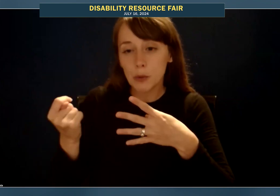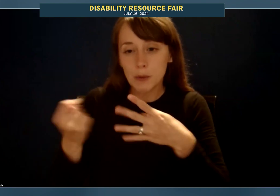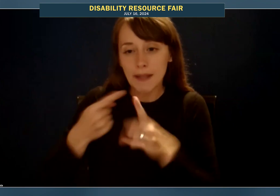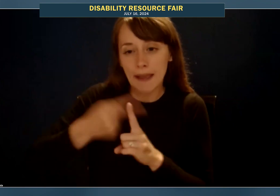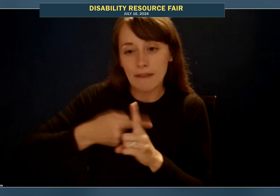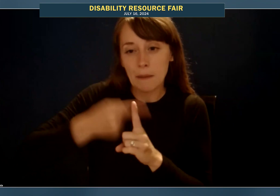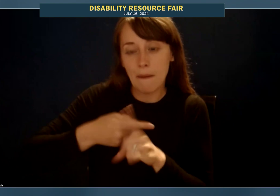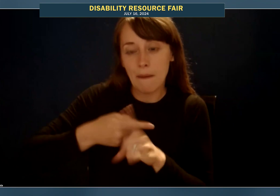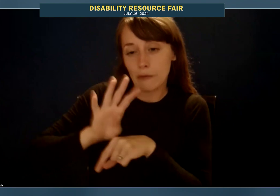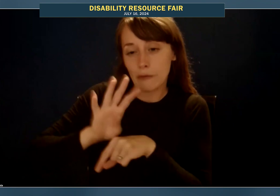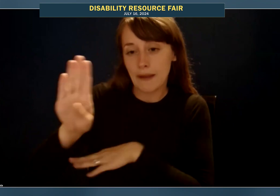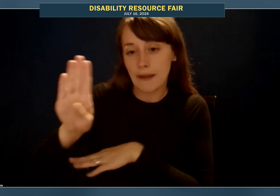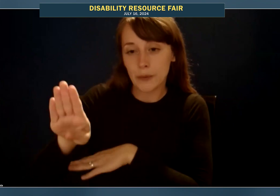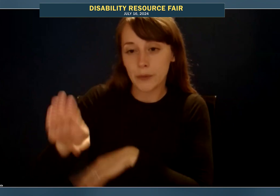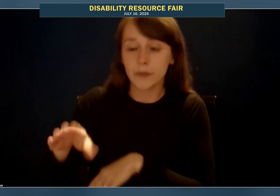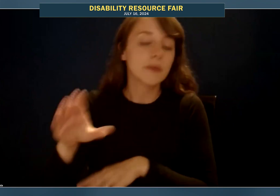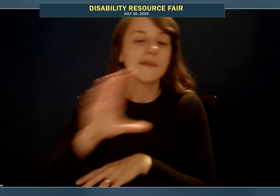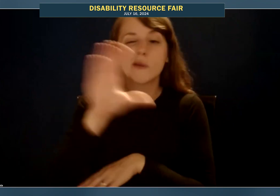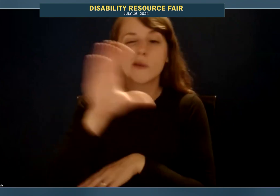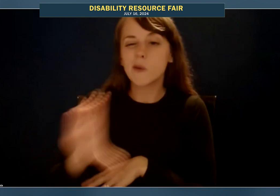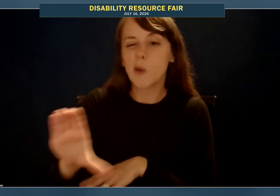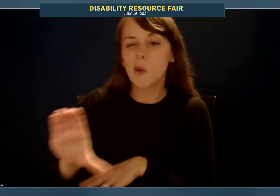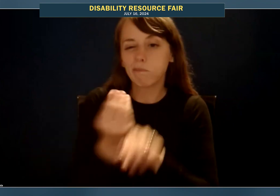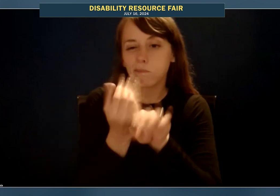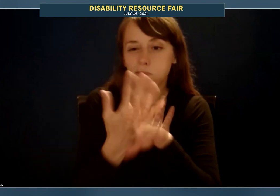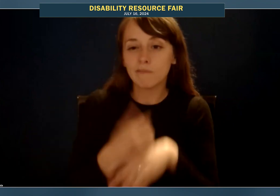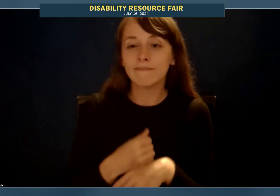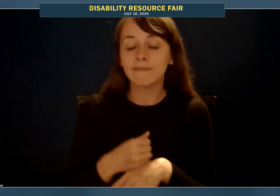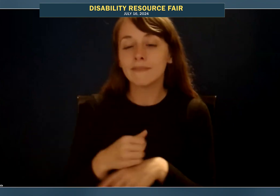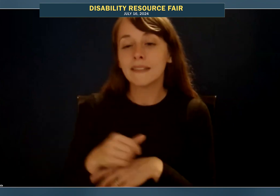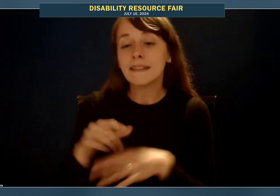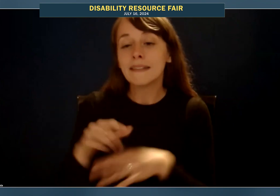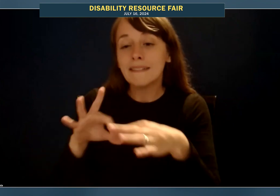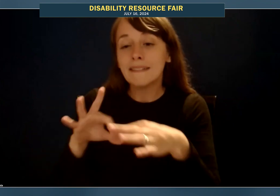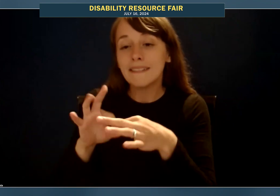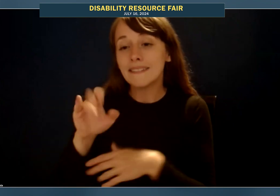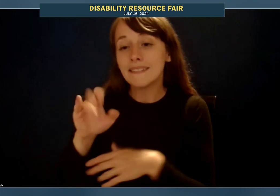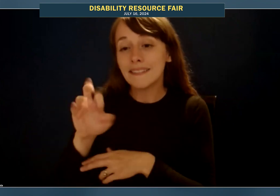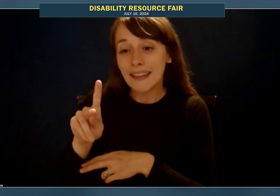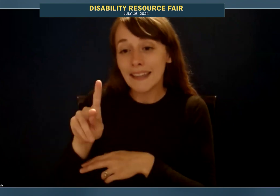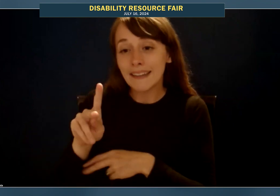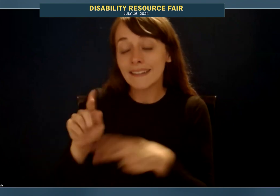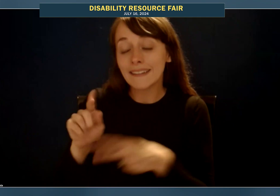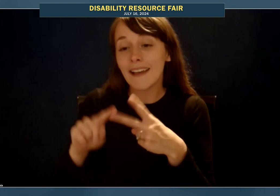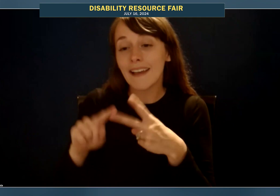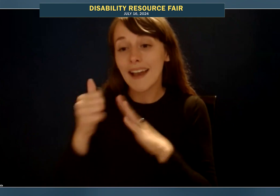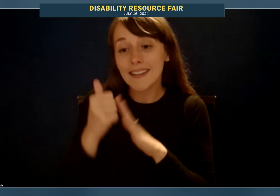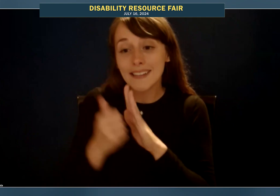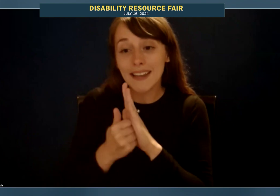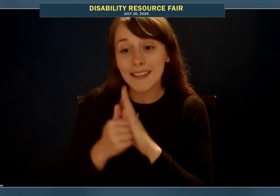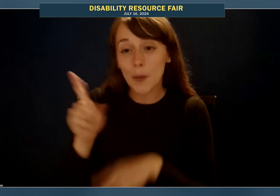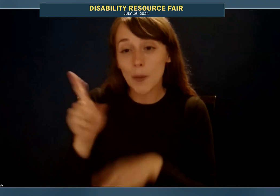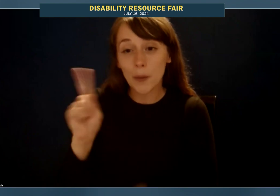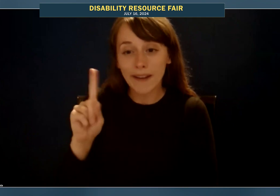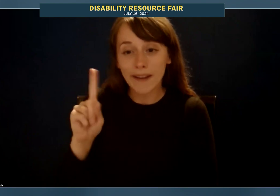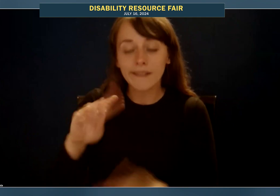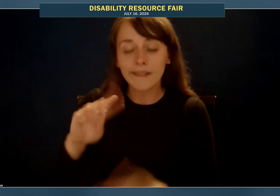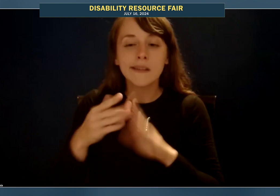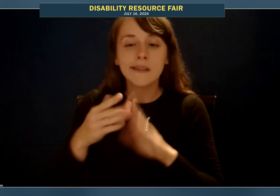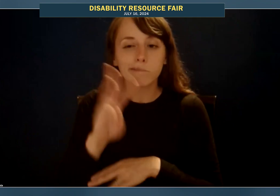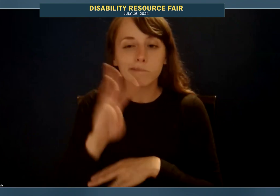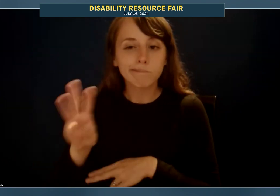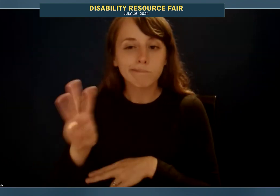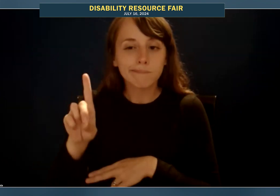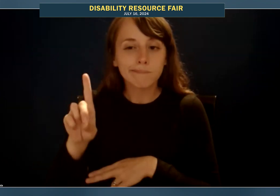4 p.m. on Zoom. The link and the agenda can be found on the city's website on the Disability Commission